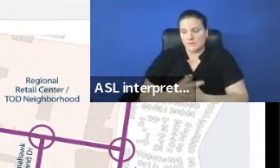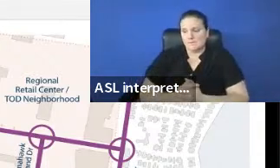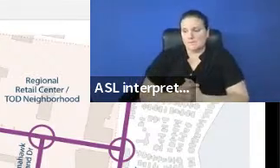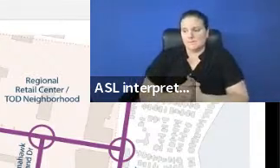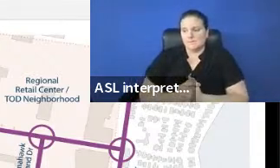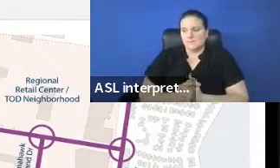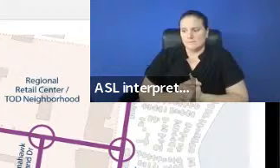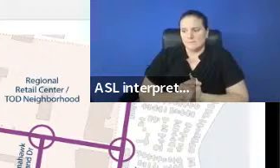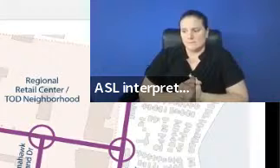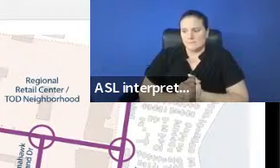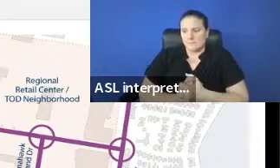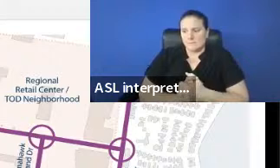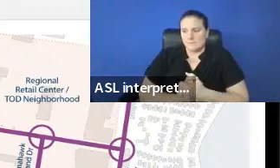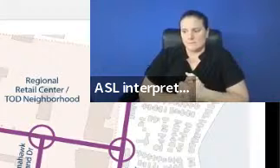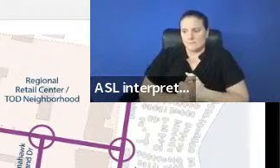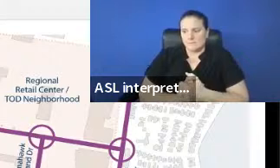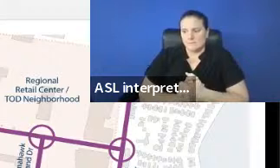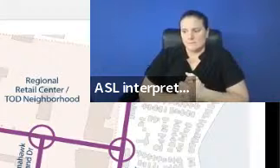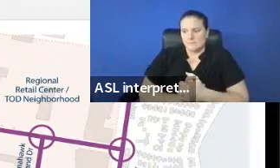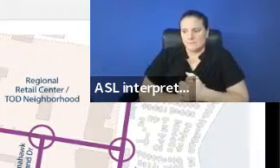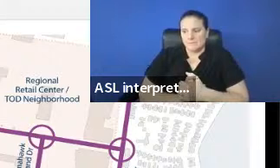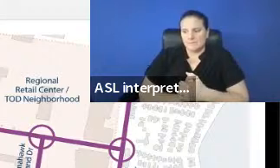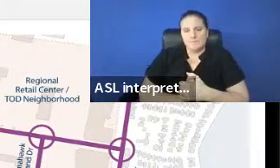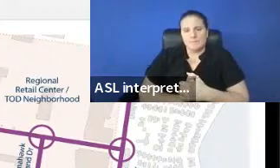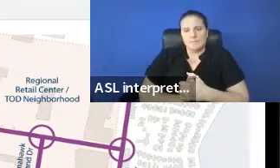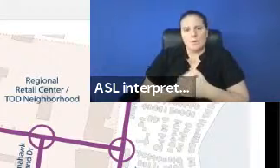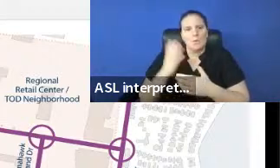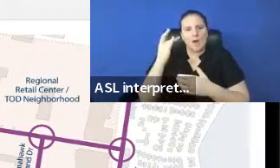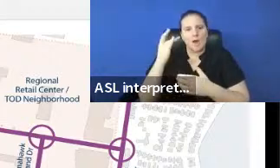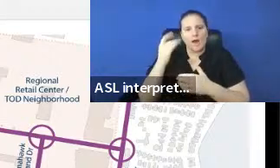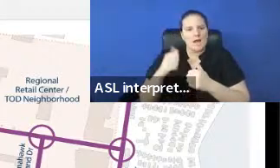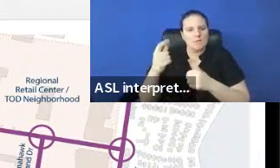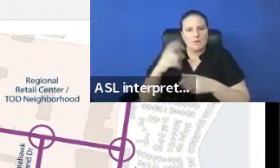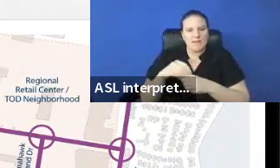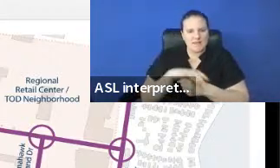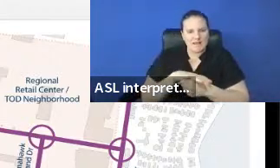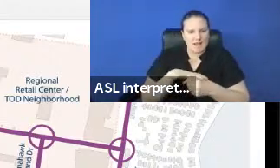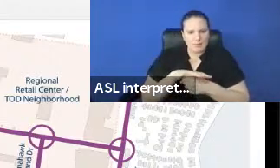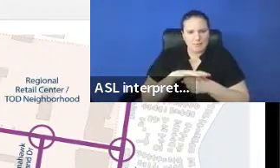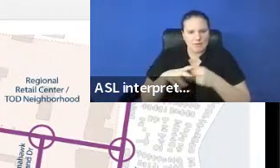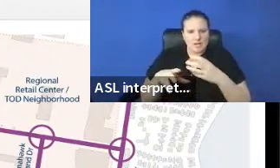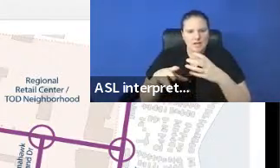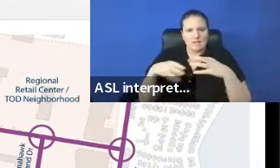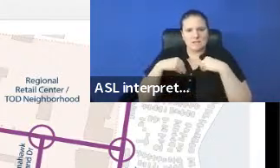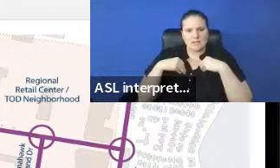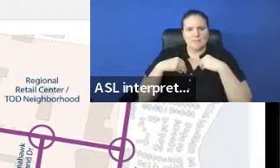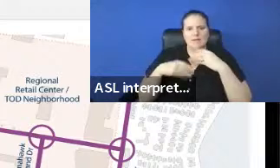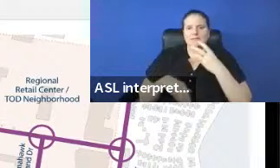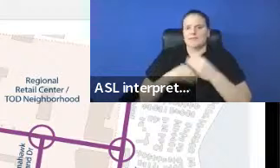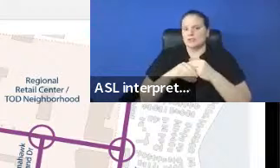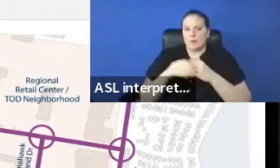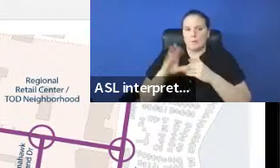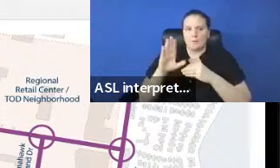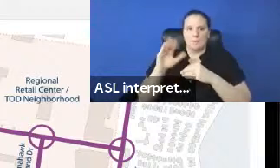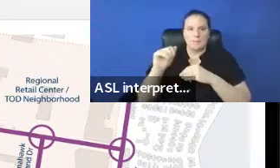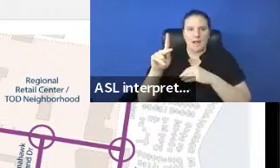And why would anybody in the neighborhood accept that additional backflow?